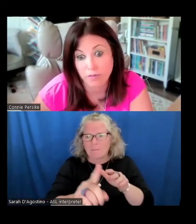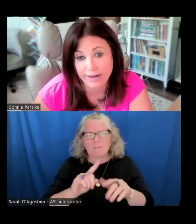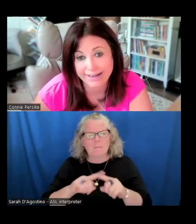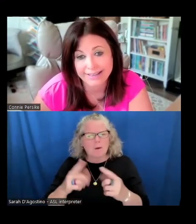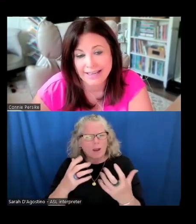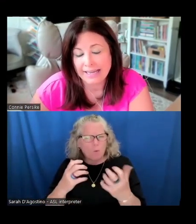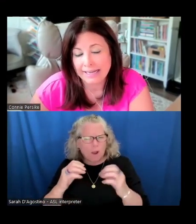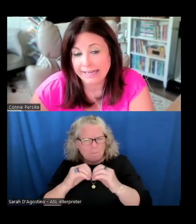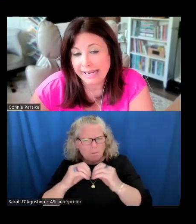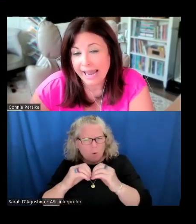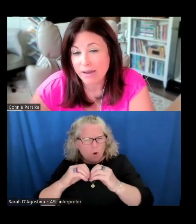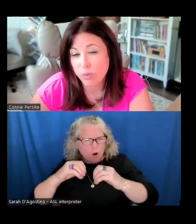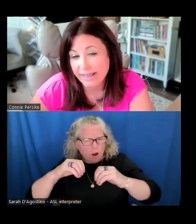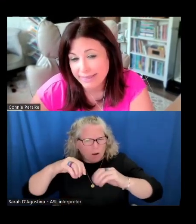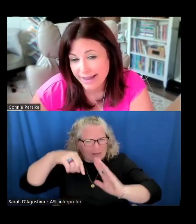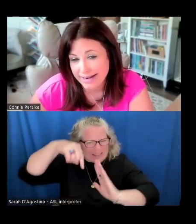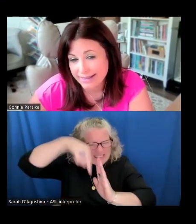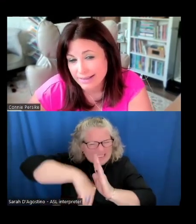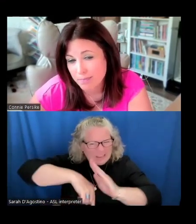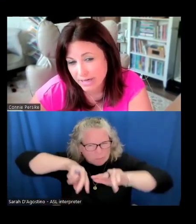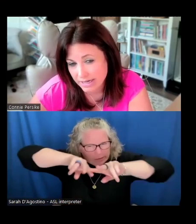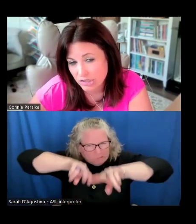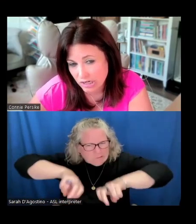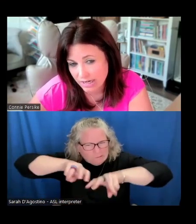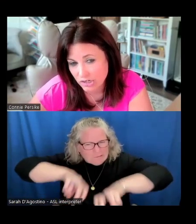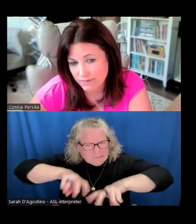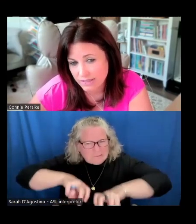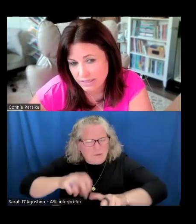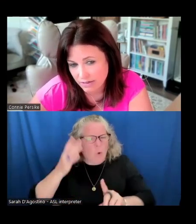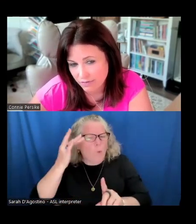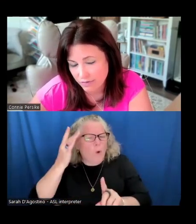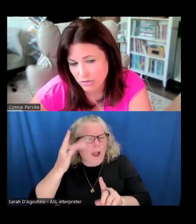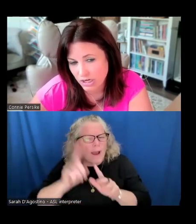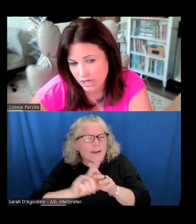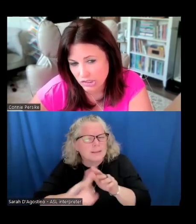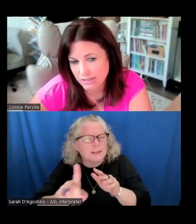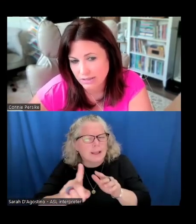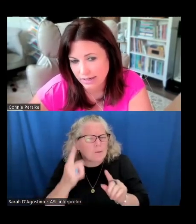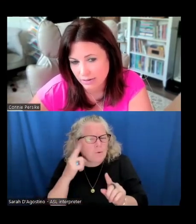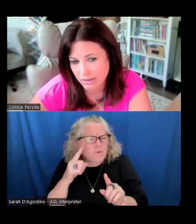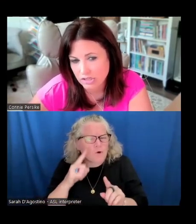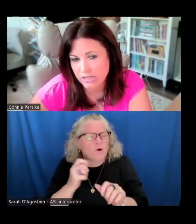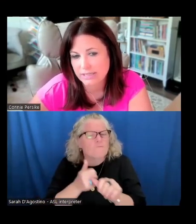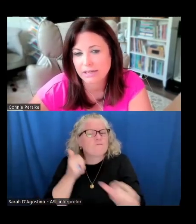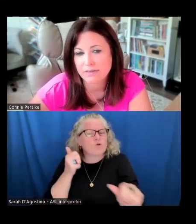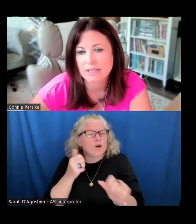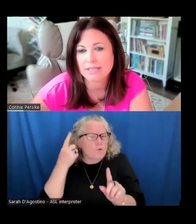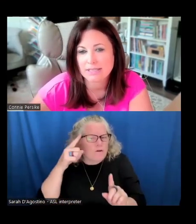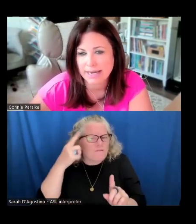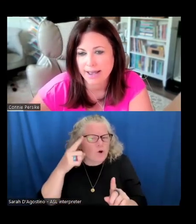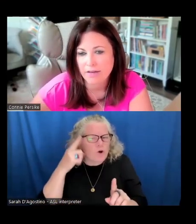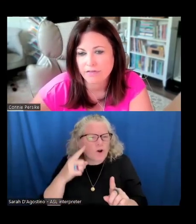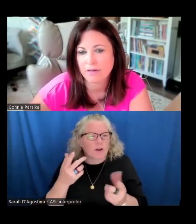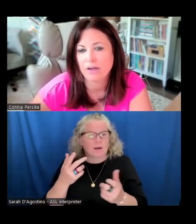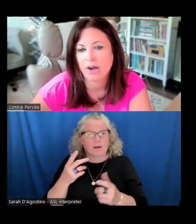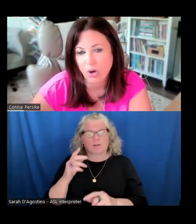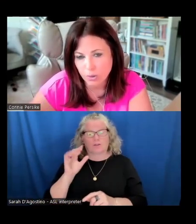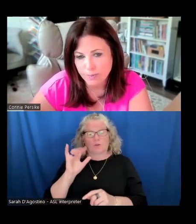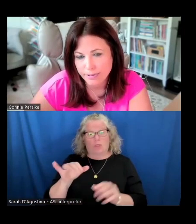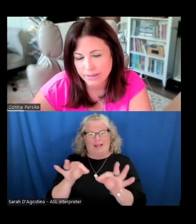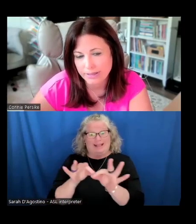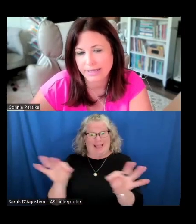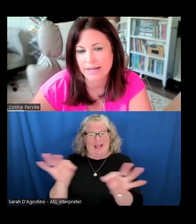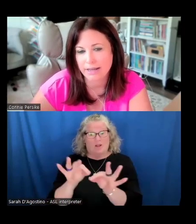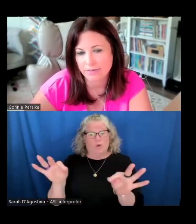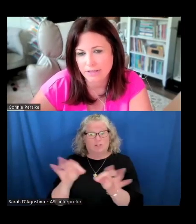or avoid. And with that, I think the biggest change I've seen from changing the language is it gives the staff